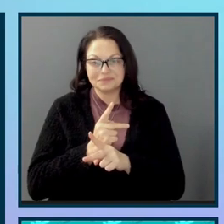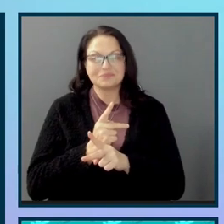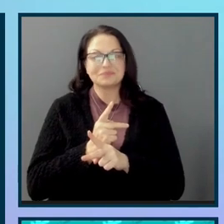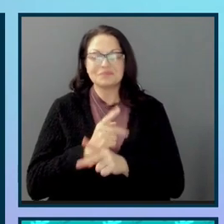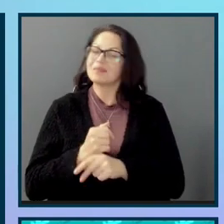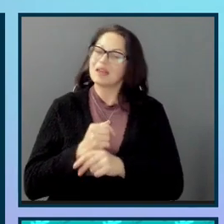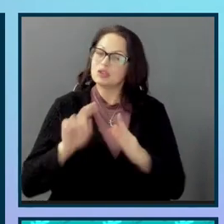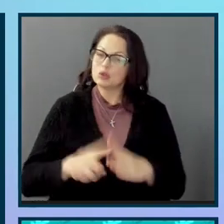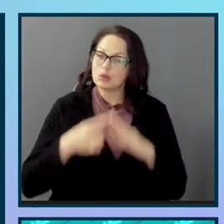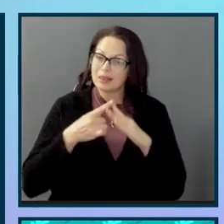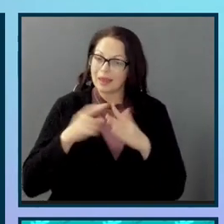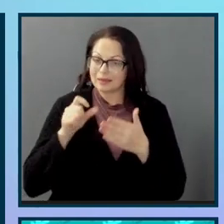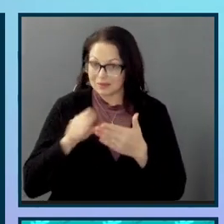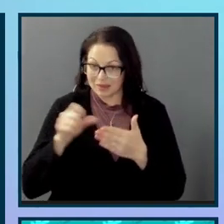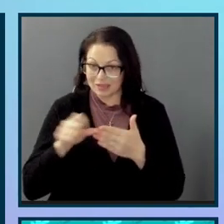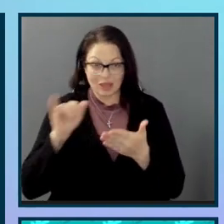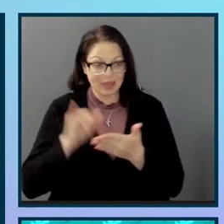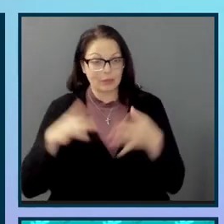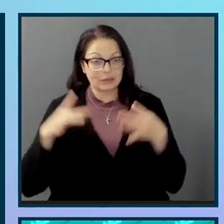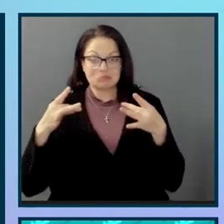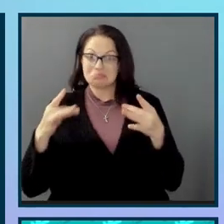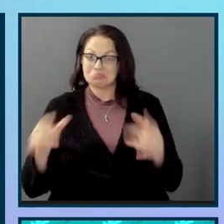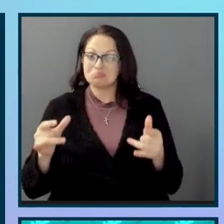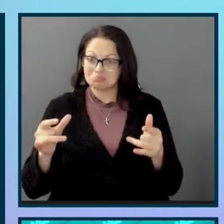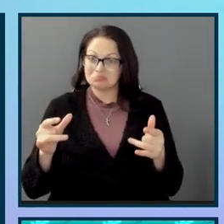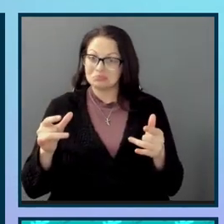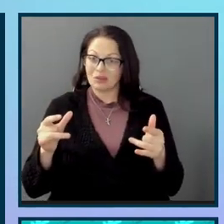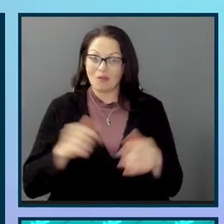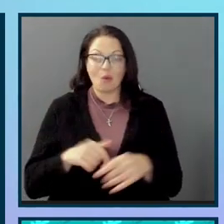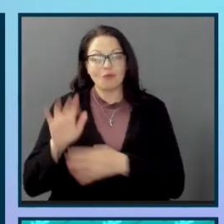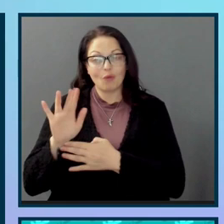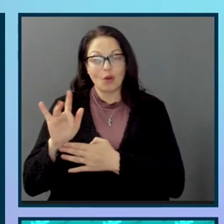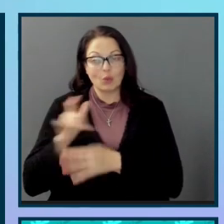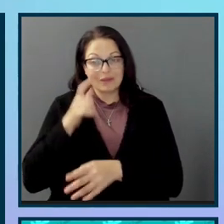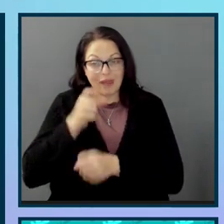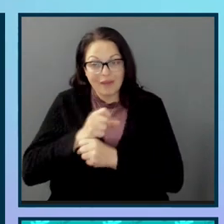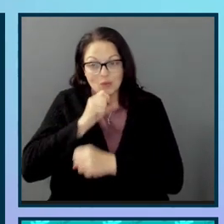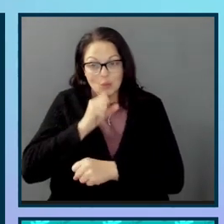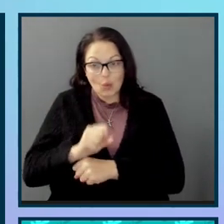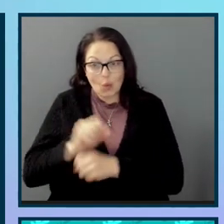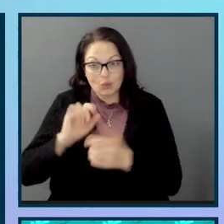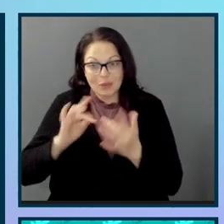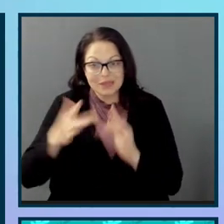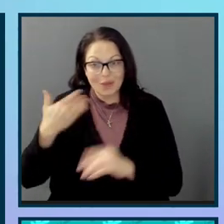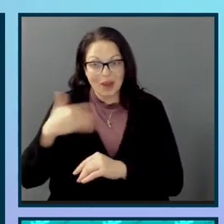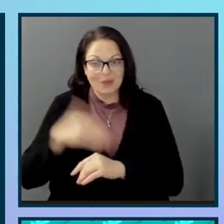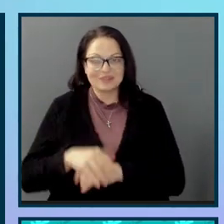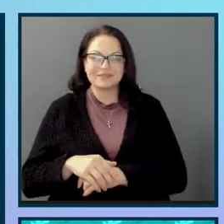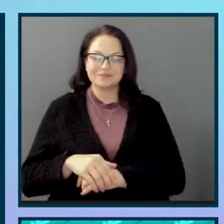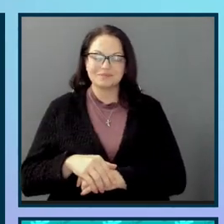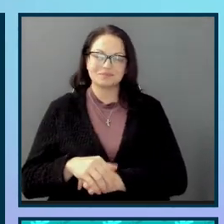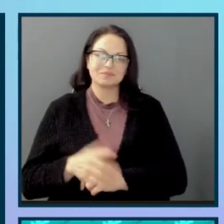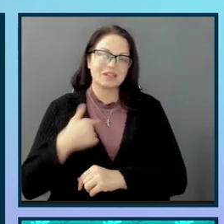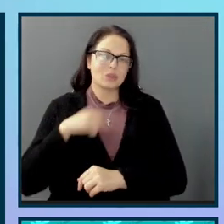landing page. Well, that went really well for a 25-year-old website. So I'm going to